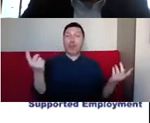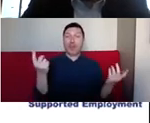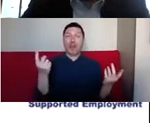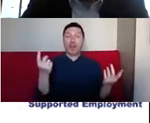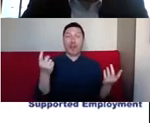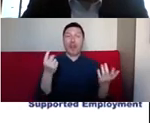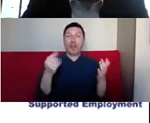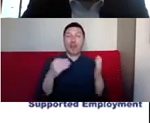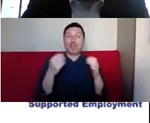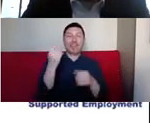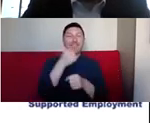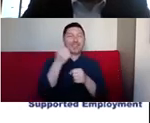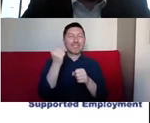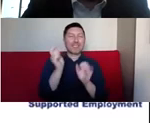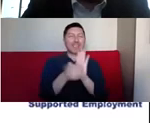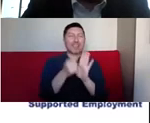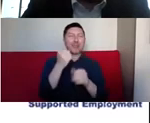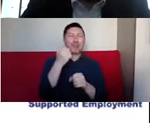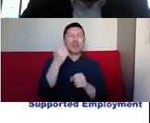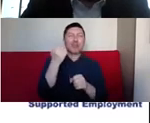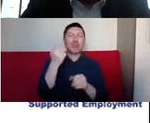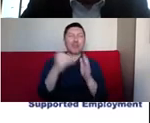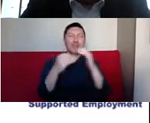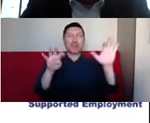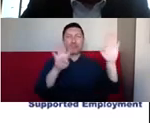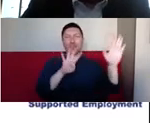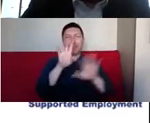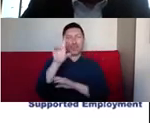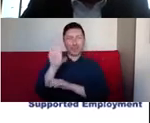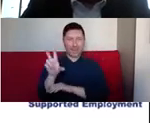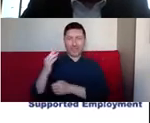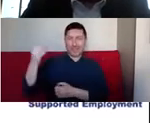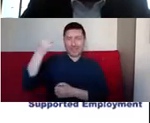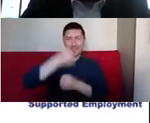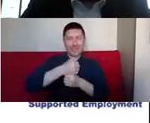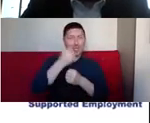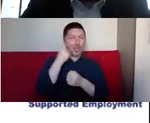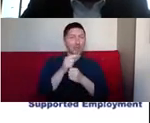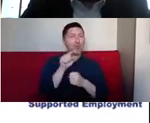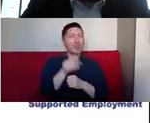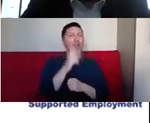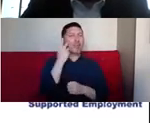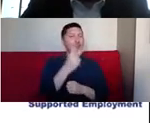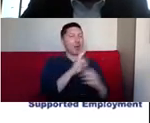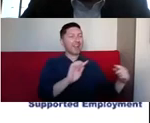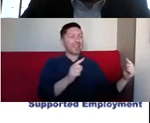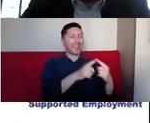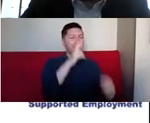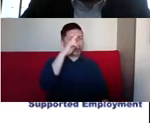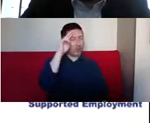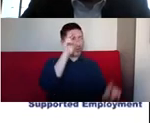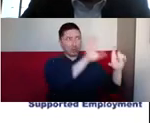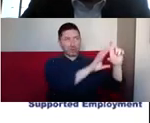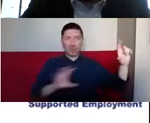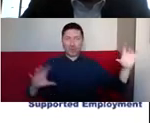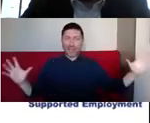supported employment throughout Europe. And what we see all over Europe is that the supported employment model is more